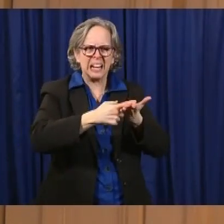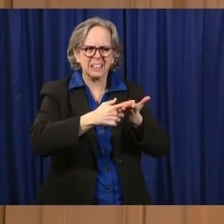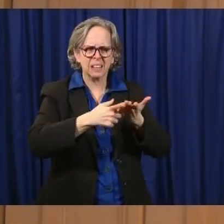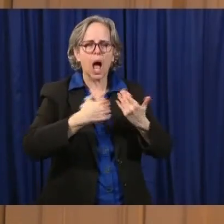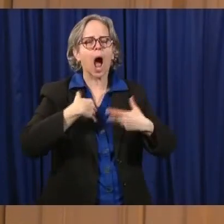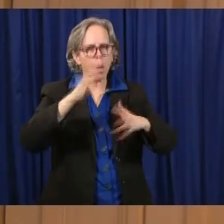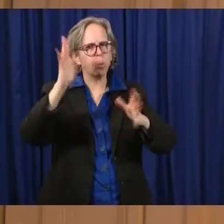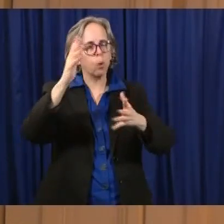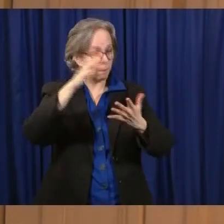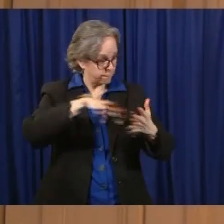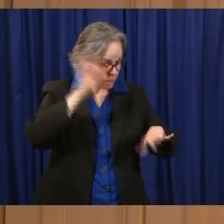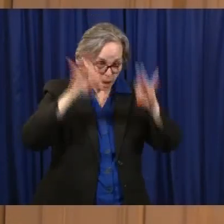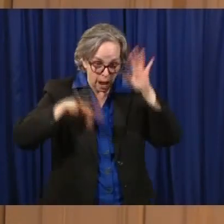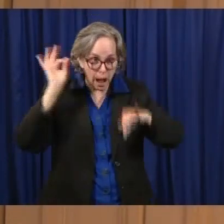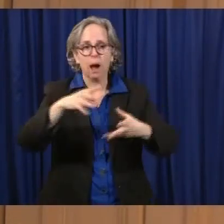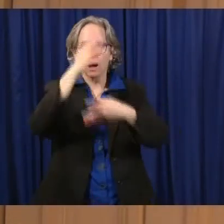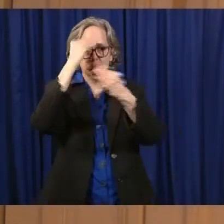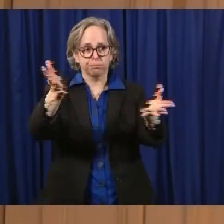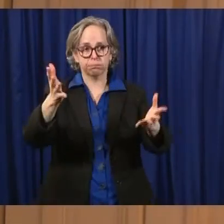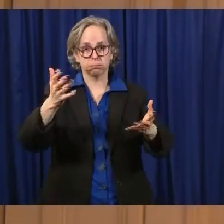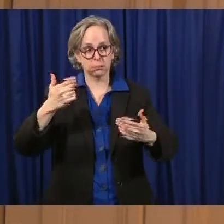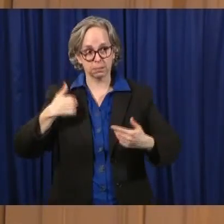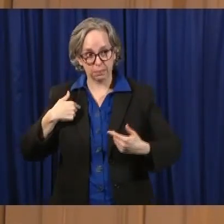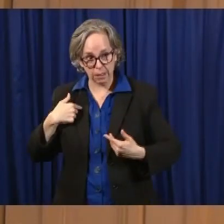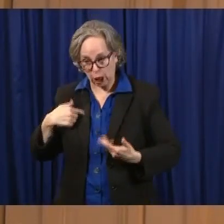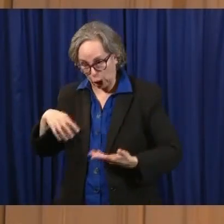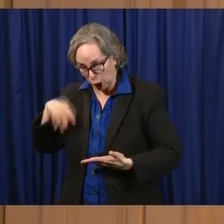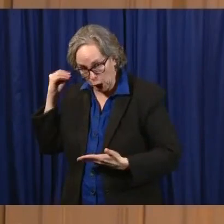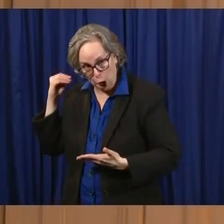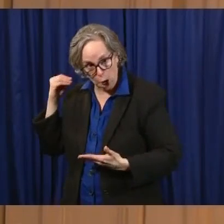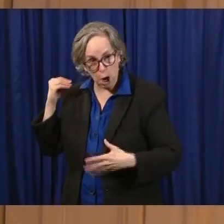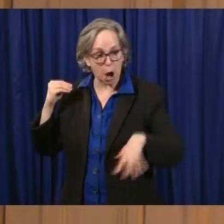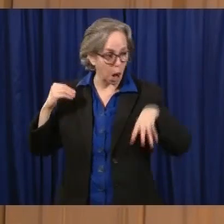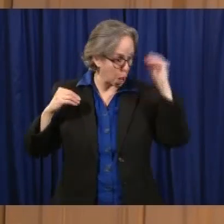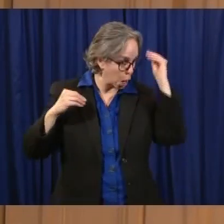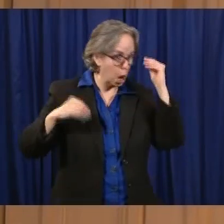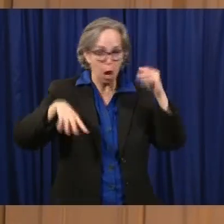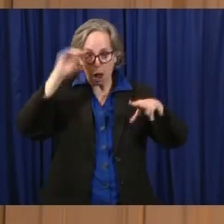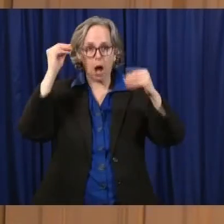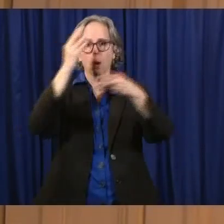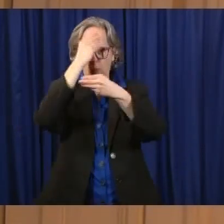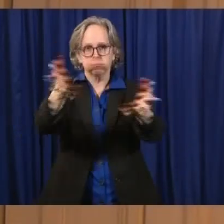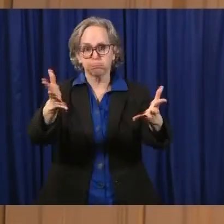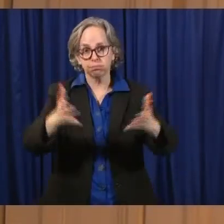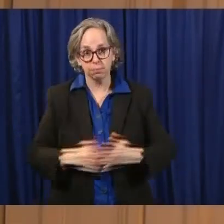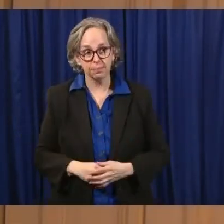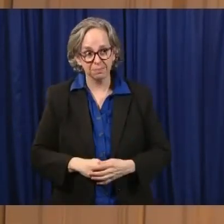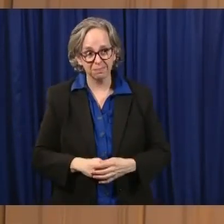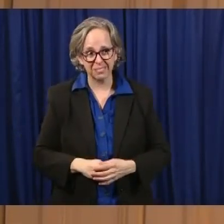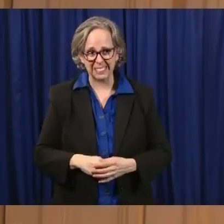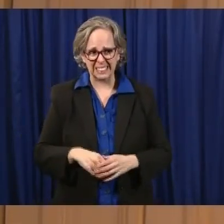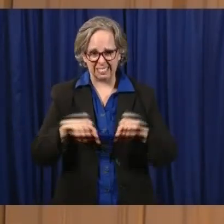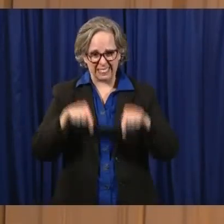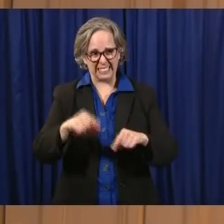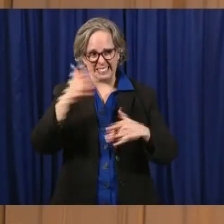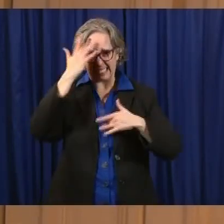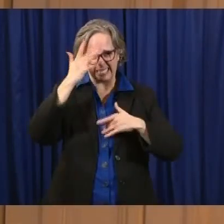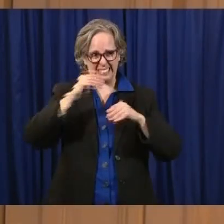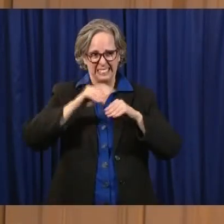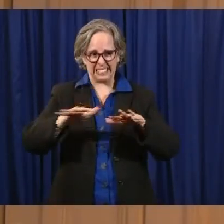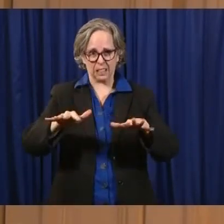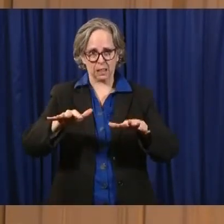it. And what we do know is that this infection will be out there and it hasn't spread to most of the